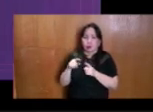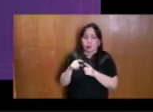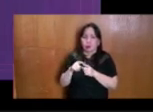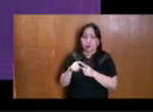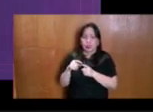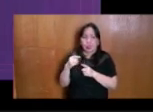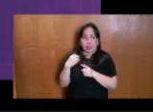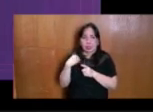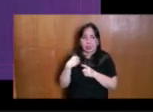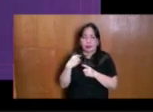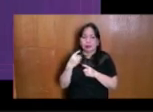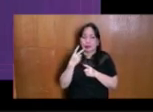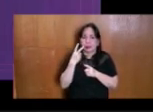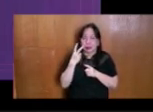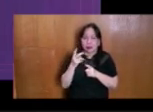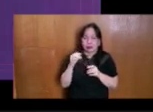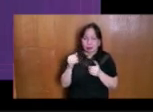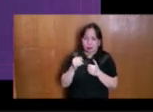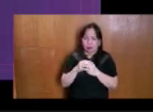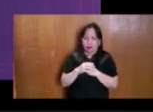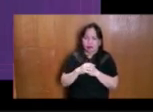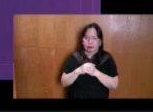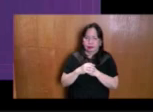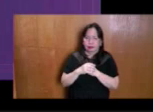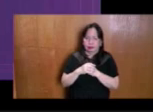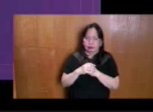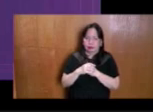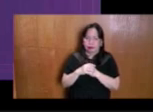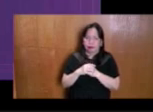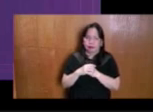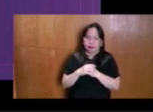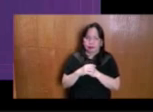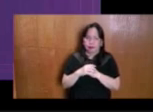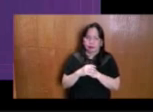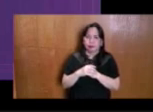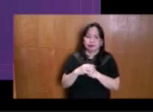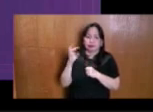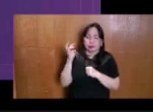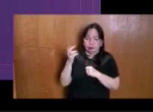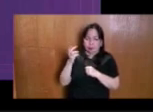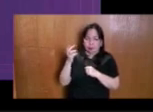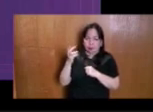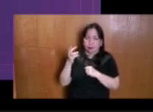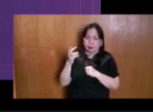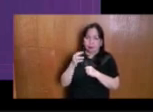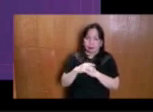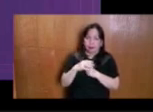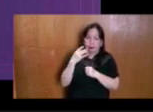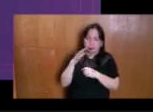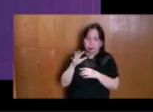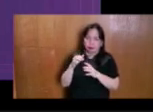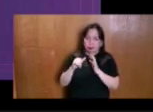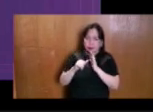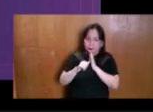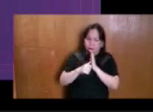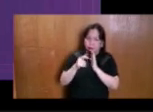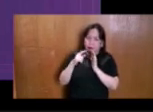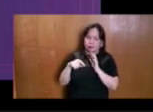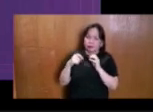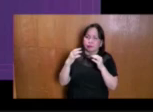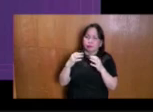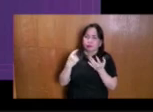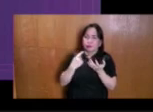we haven't seen the light of the tunnel, the end of the tunnel just yet. No? Number 6, I've been insisting on this in many